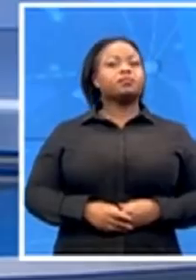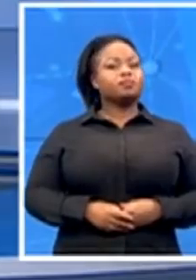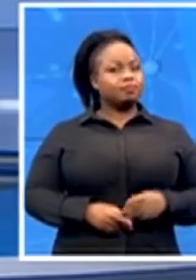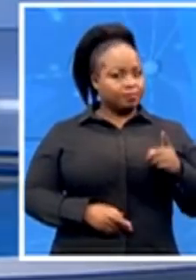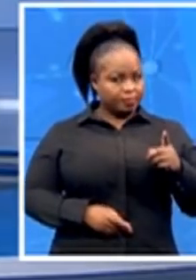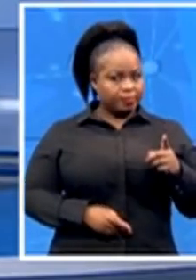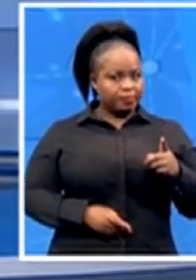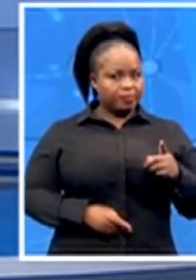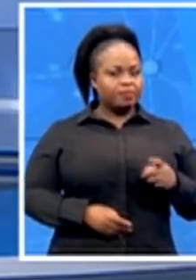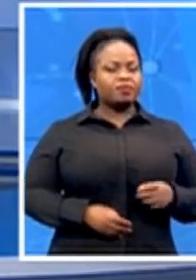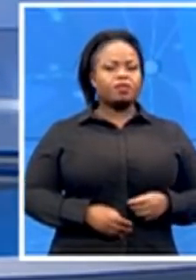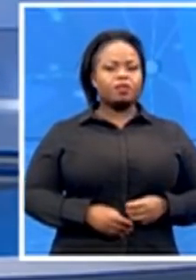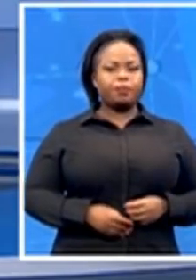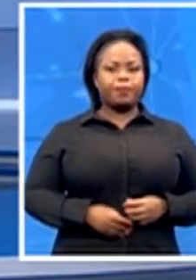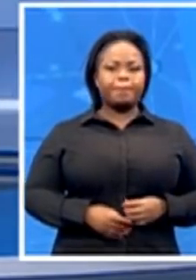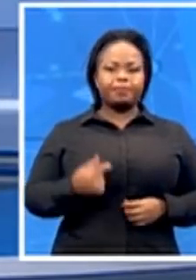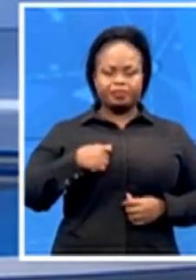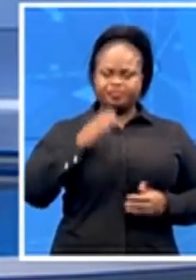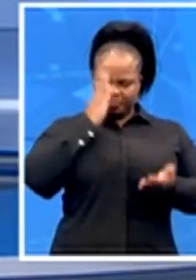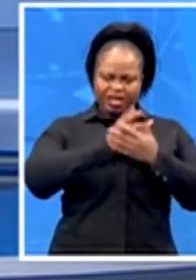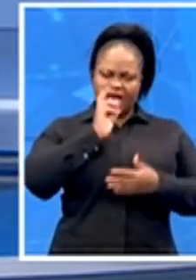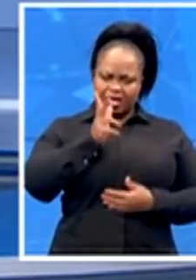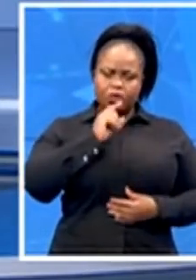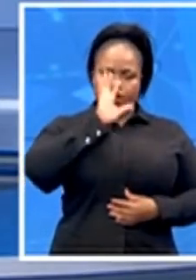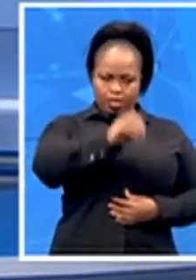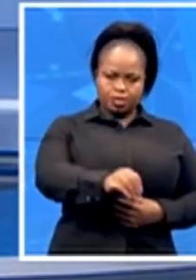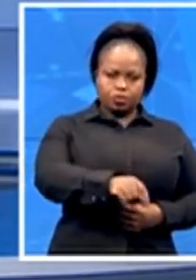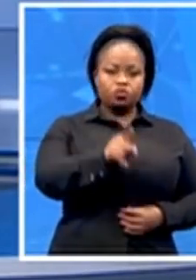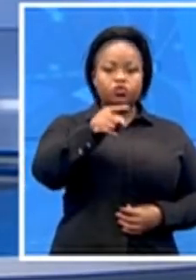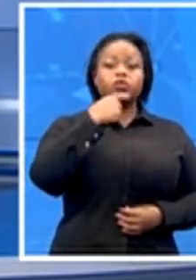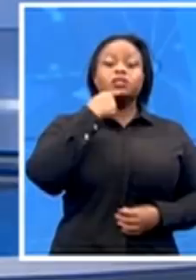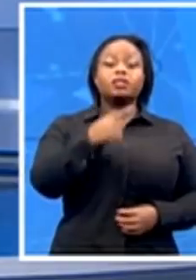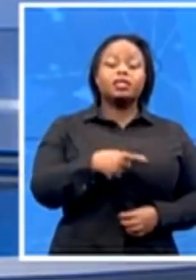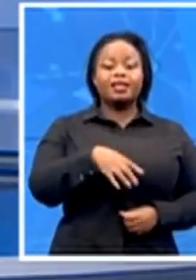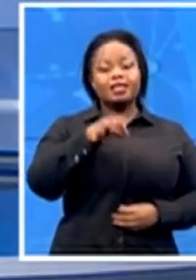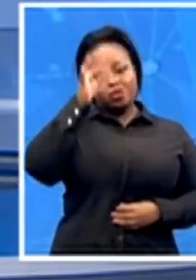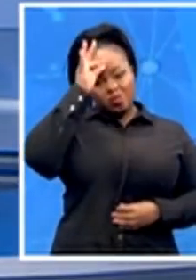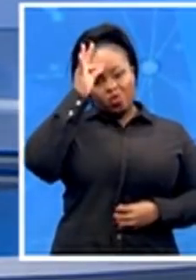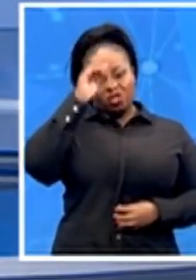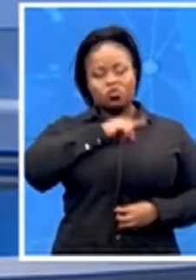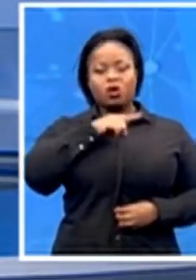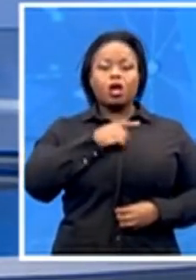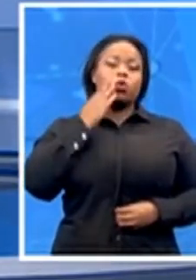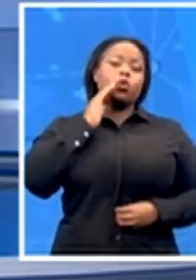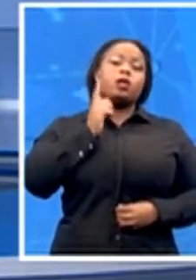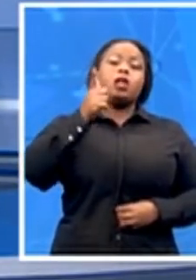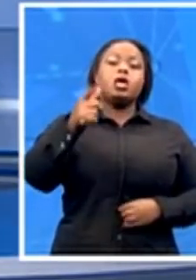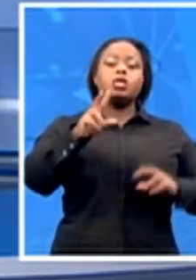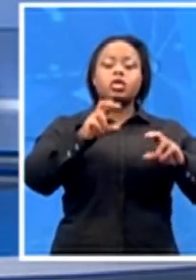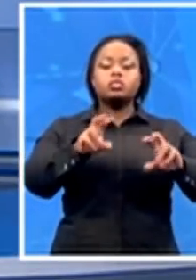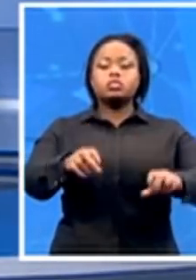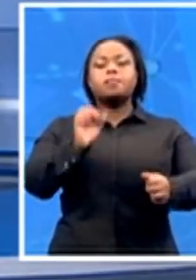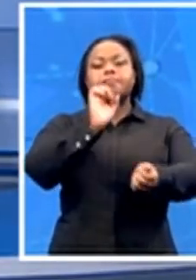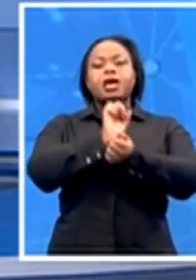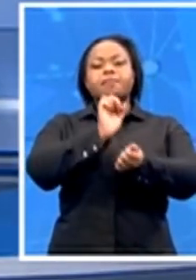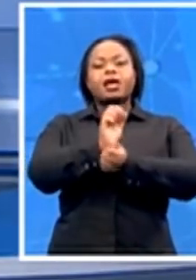certainly. You said that people. I mean, the police, after due investigations has been carried out, they can still arrest those perpetrators, the